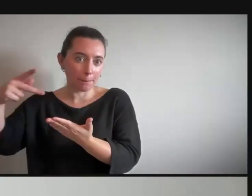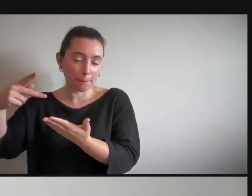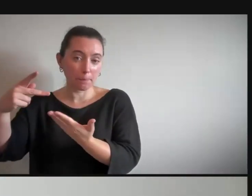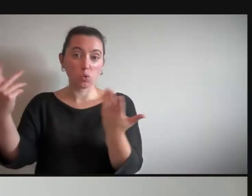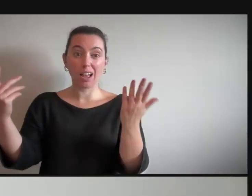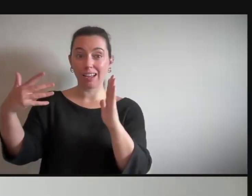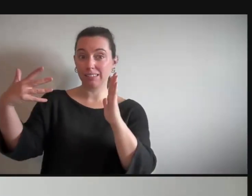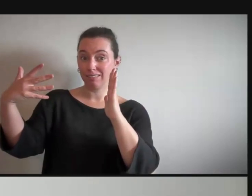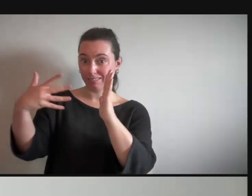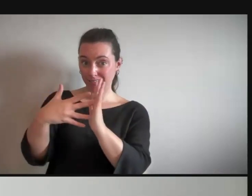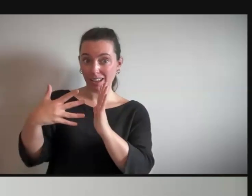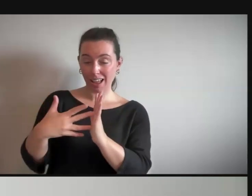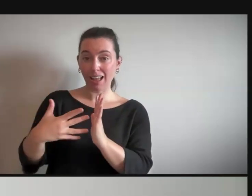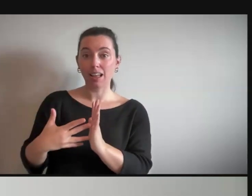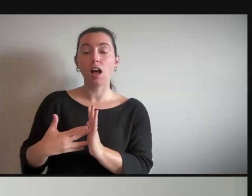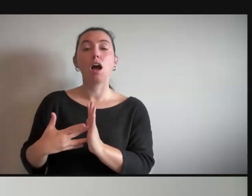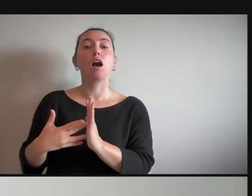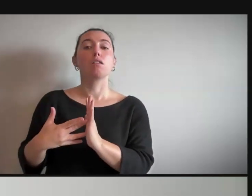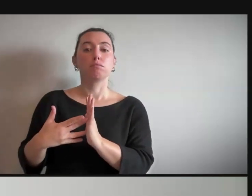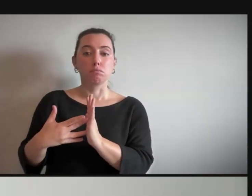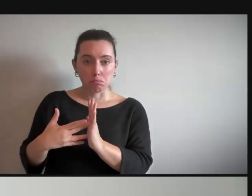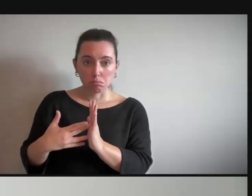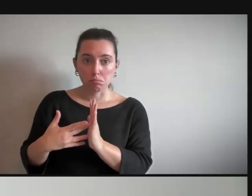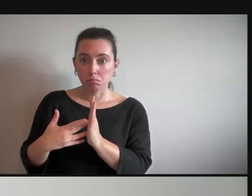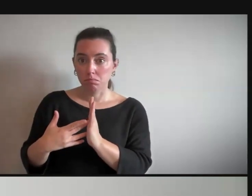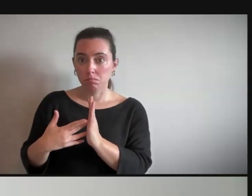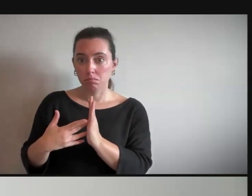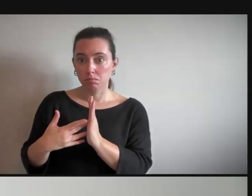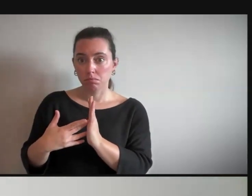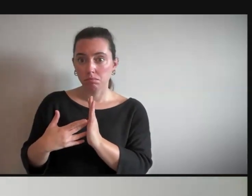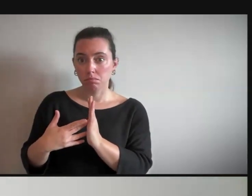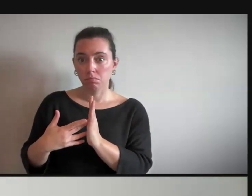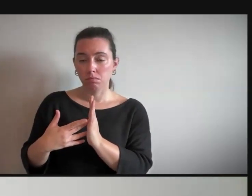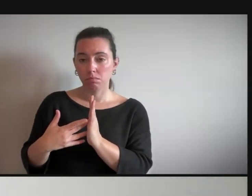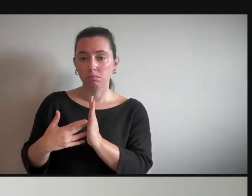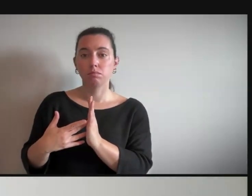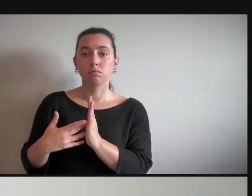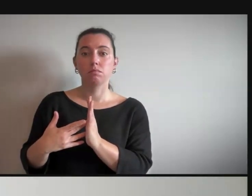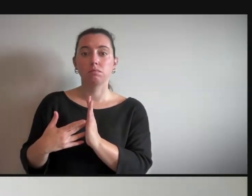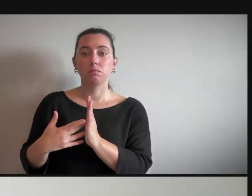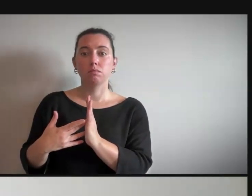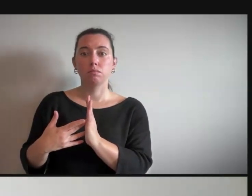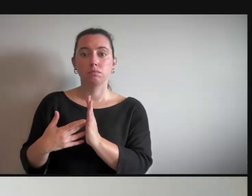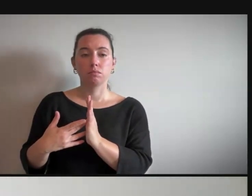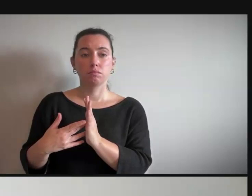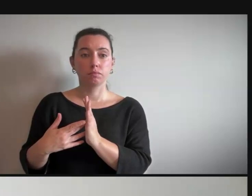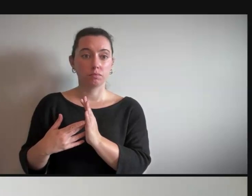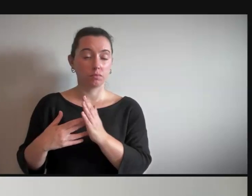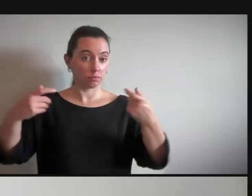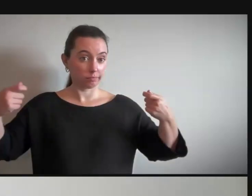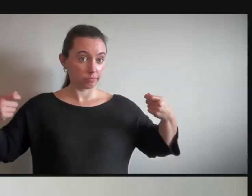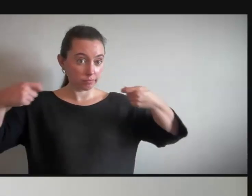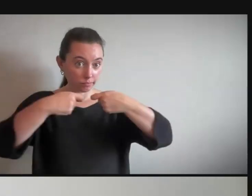conclusion actually almost every requirement with assistive technologies in mobile